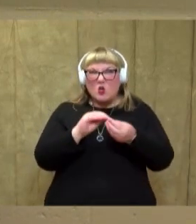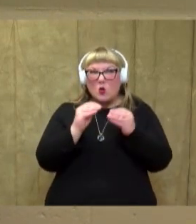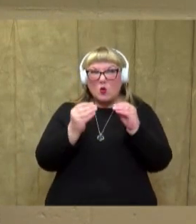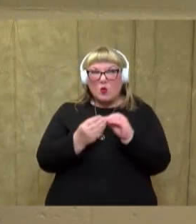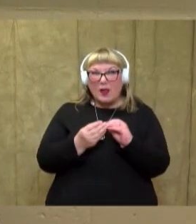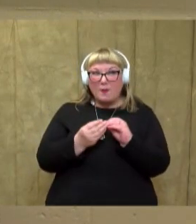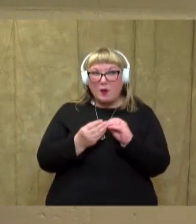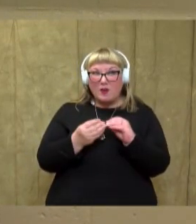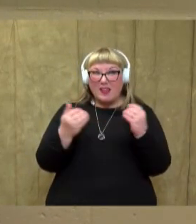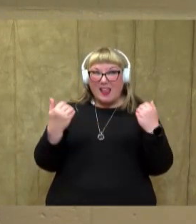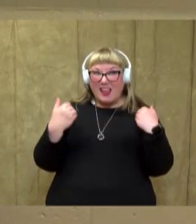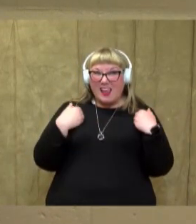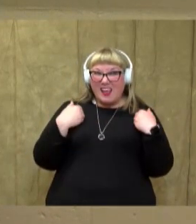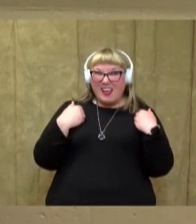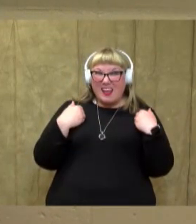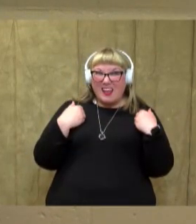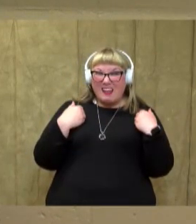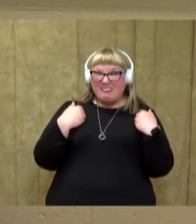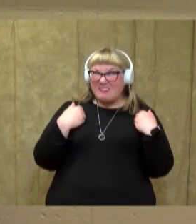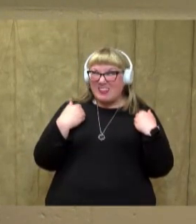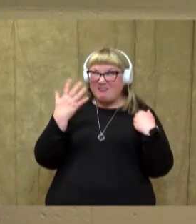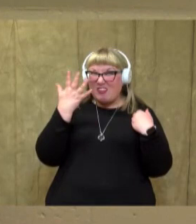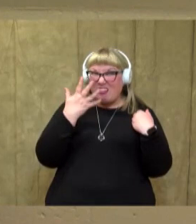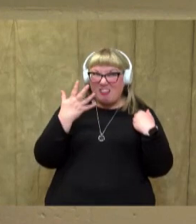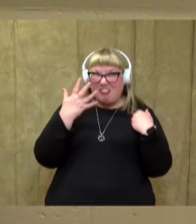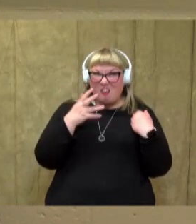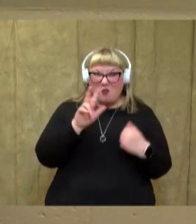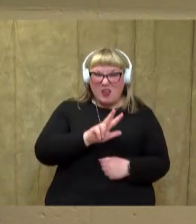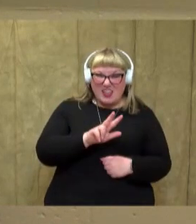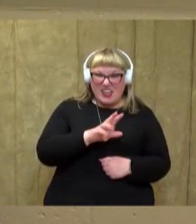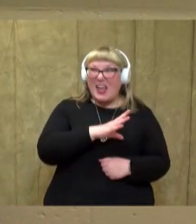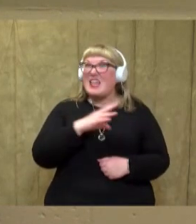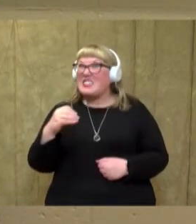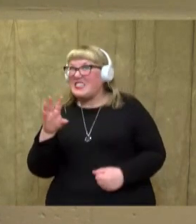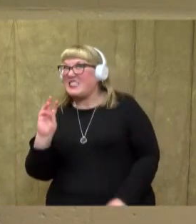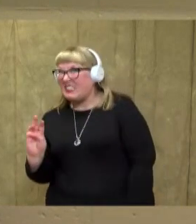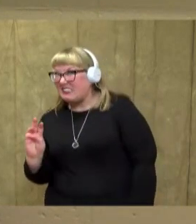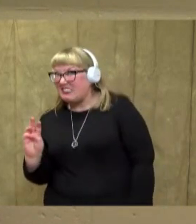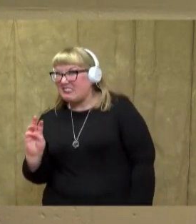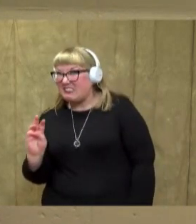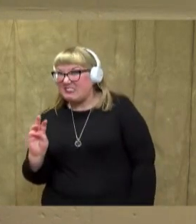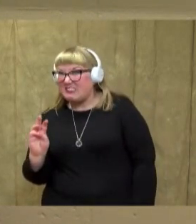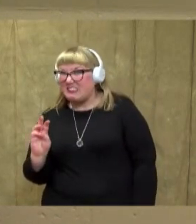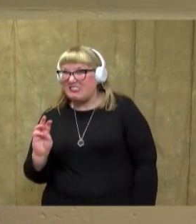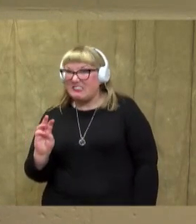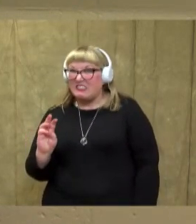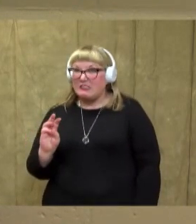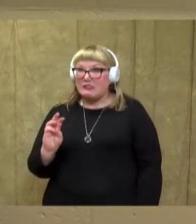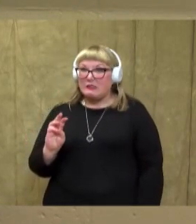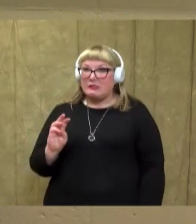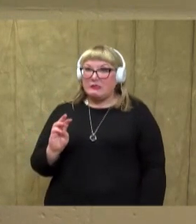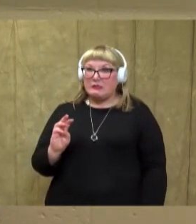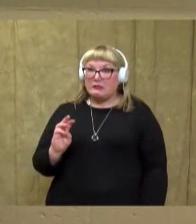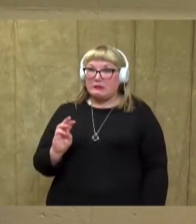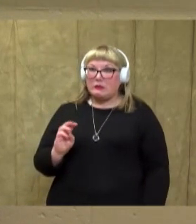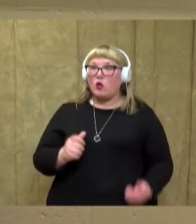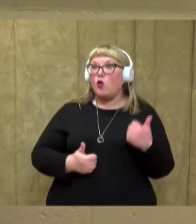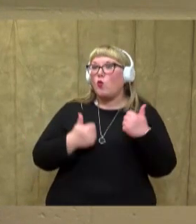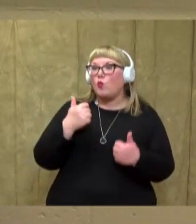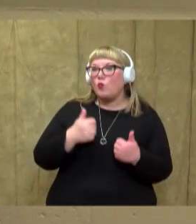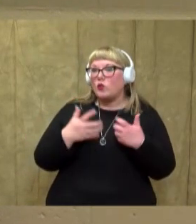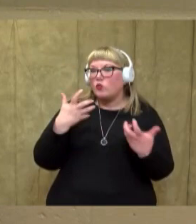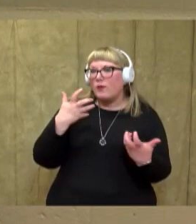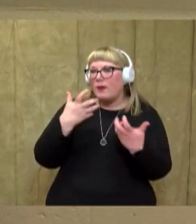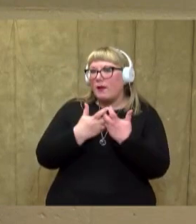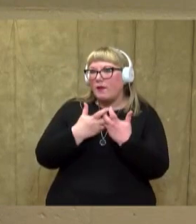numbers that look like they might have a 3 and a 6 for 36. So which one do you think